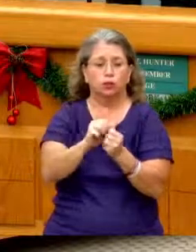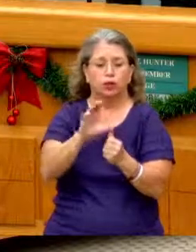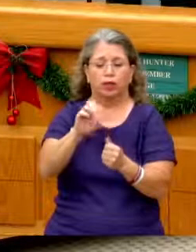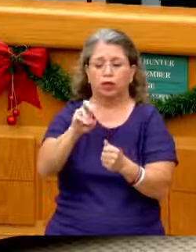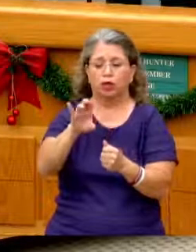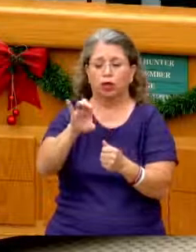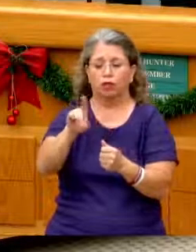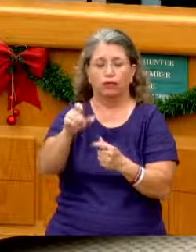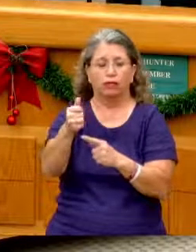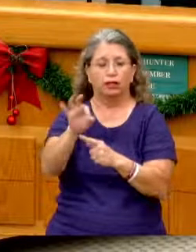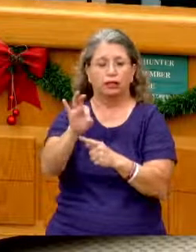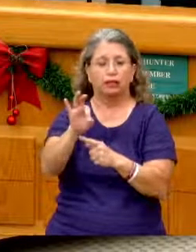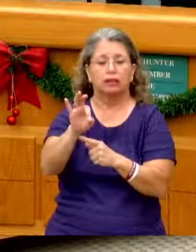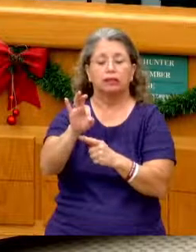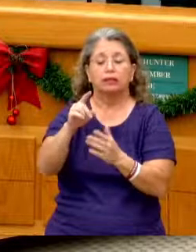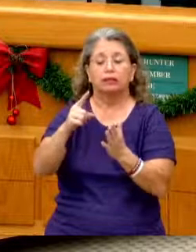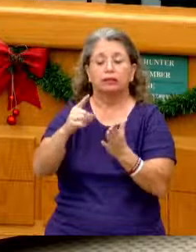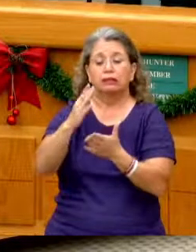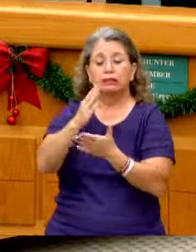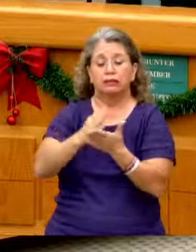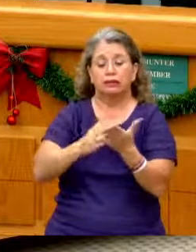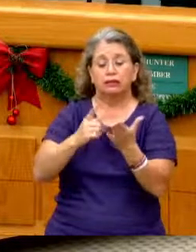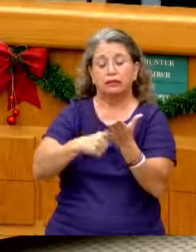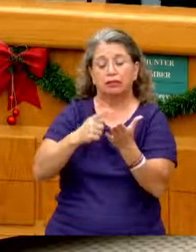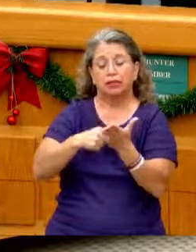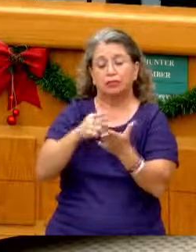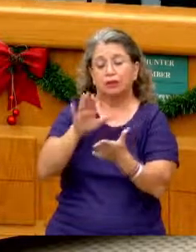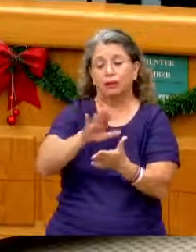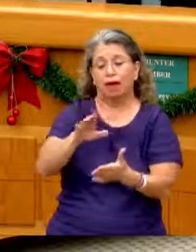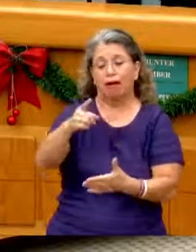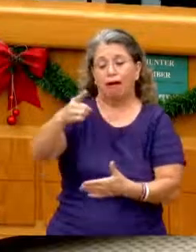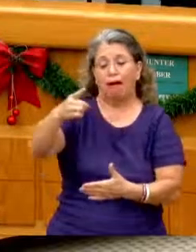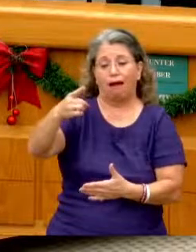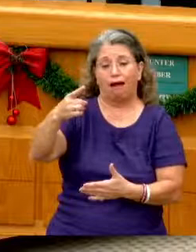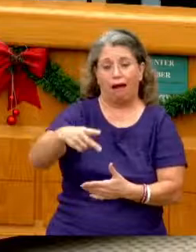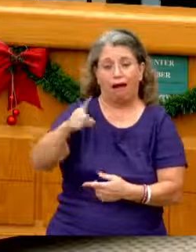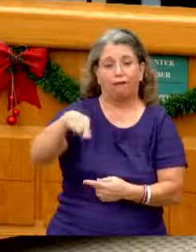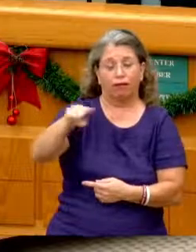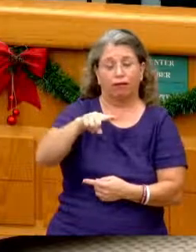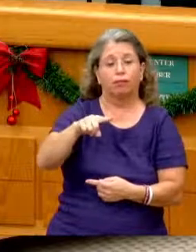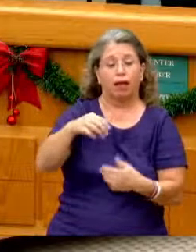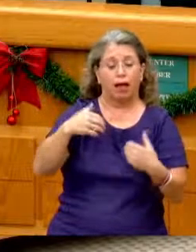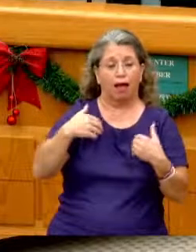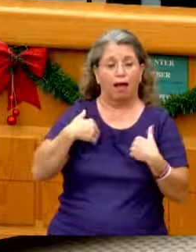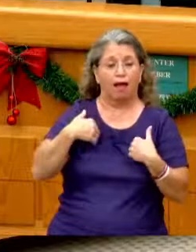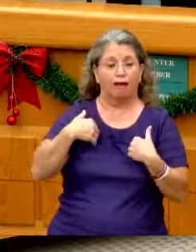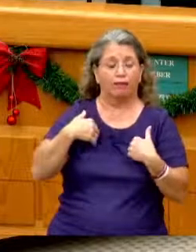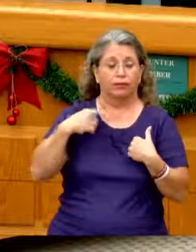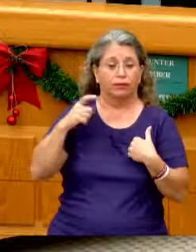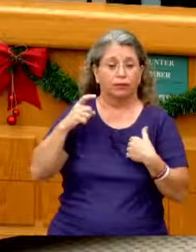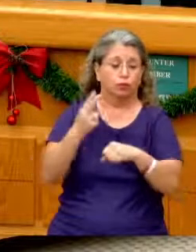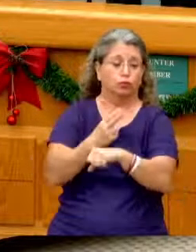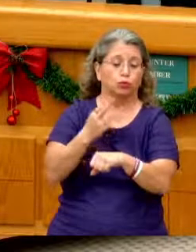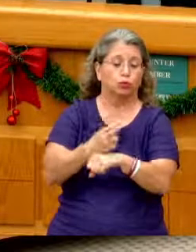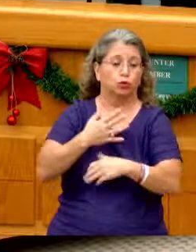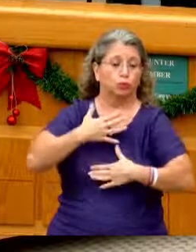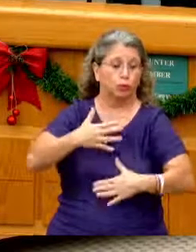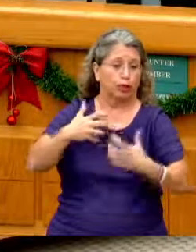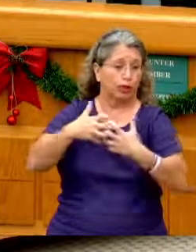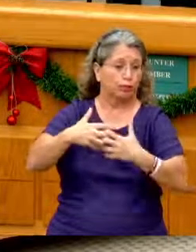individuals, sometimes up to half of the individuals that you see on these charts, are having to be put on ventilators, and some will not make